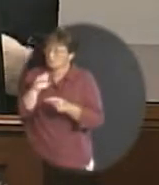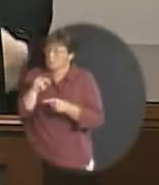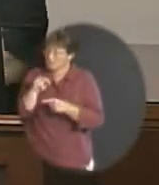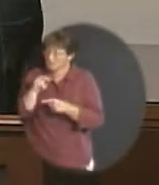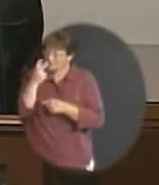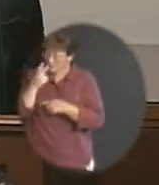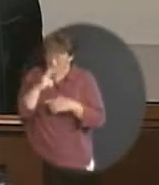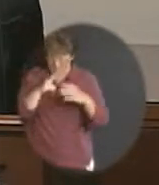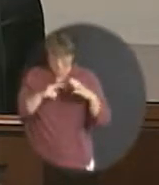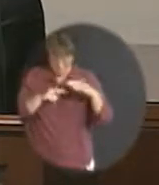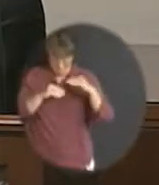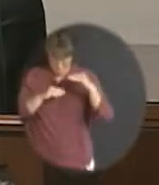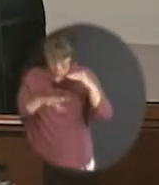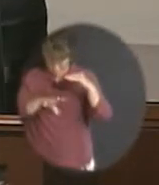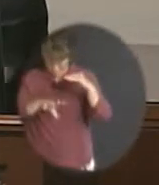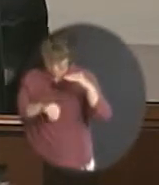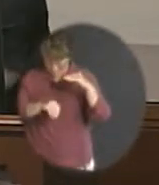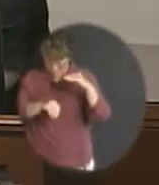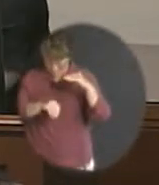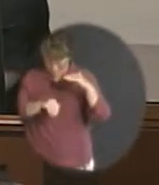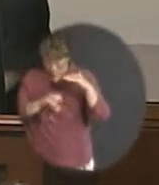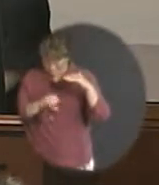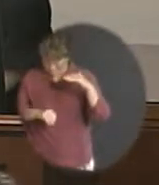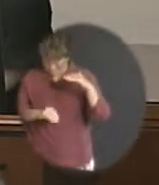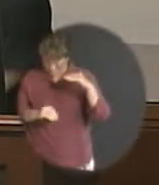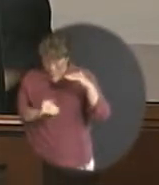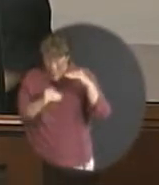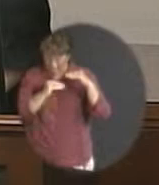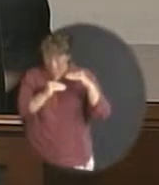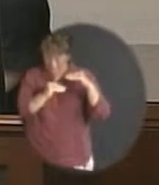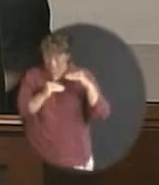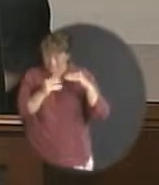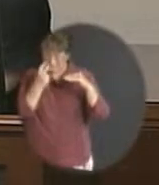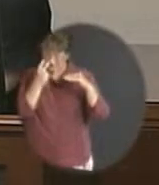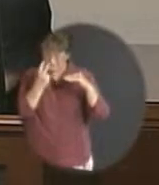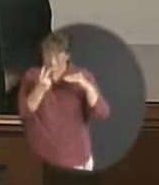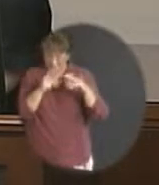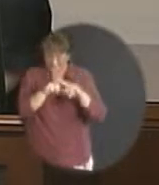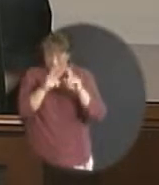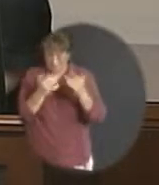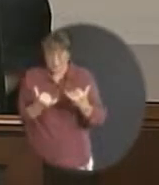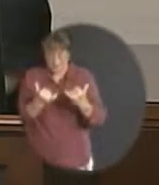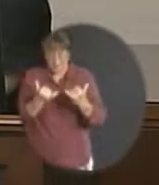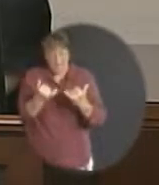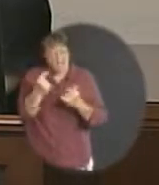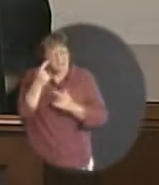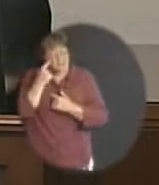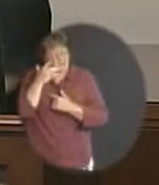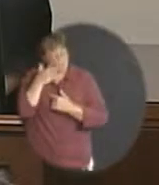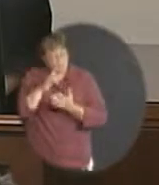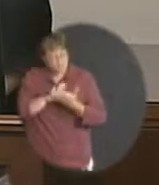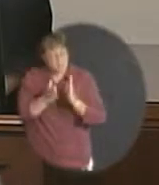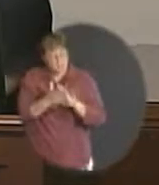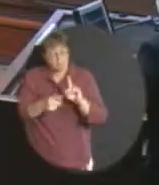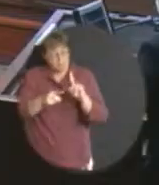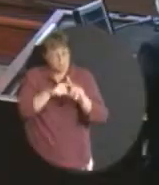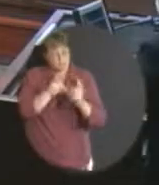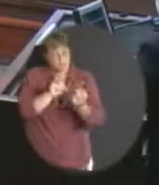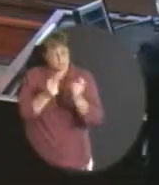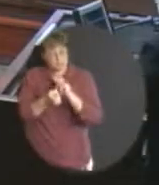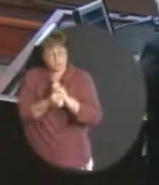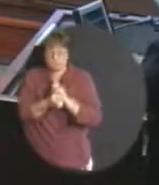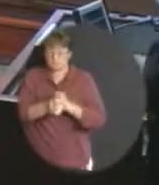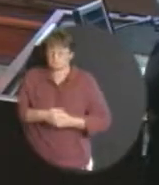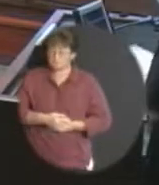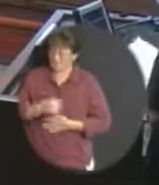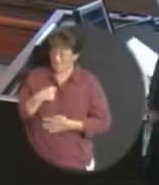points off, now look at where we are now. So I think it will be such a positive change. The other thing that I always remind myself is we